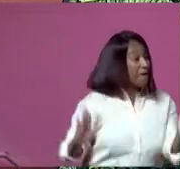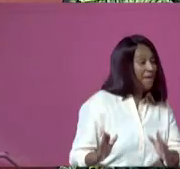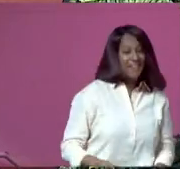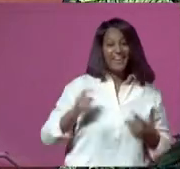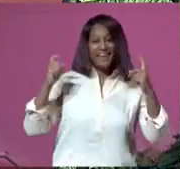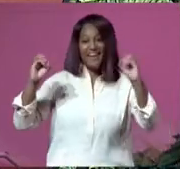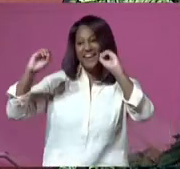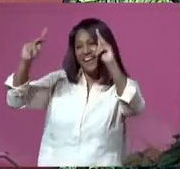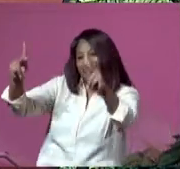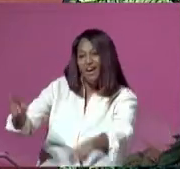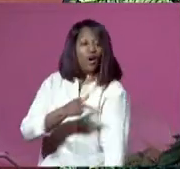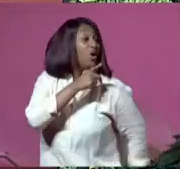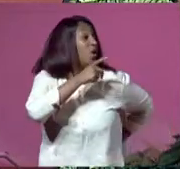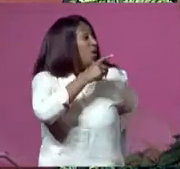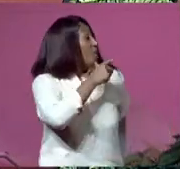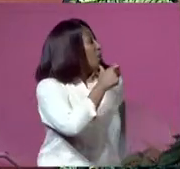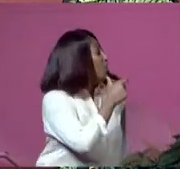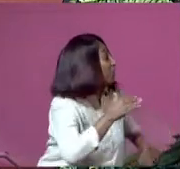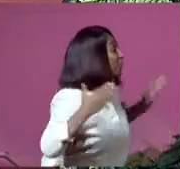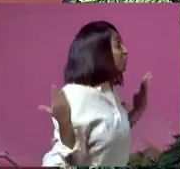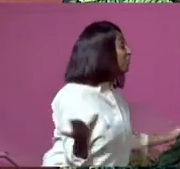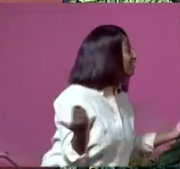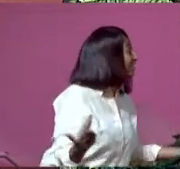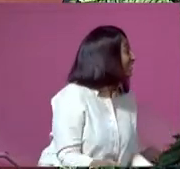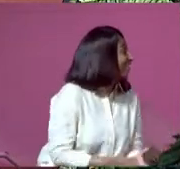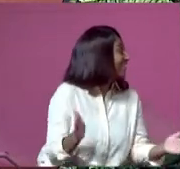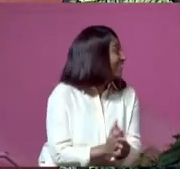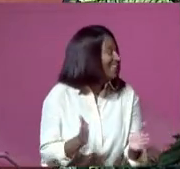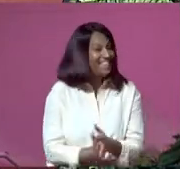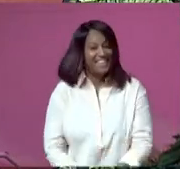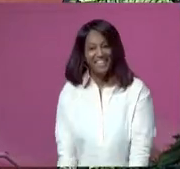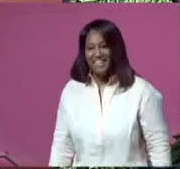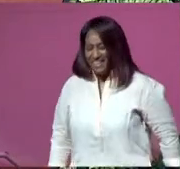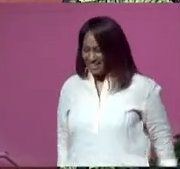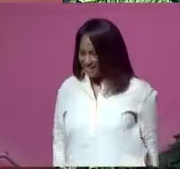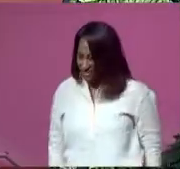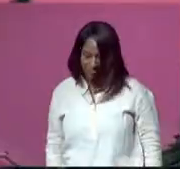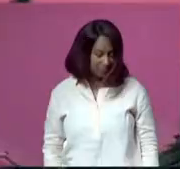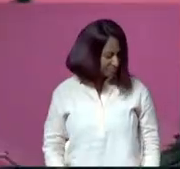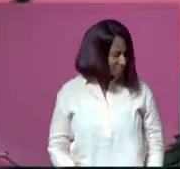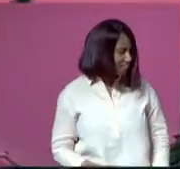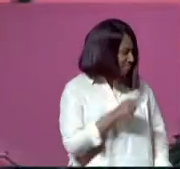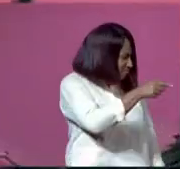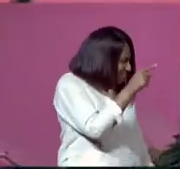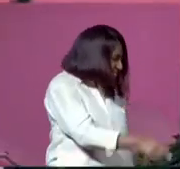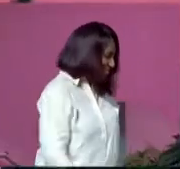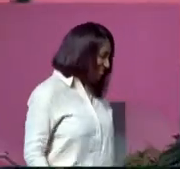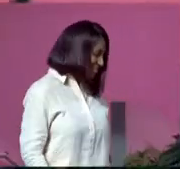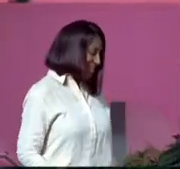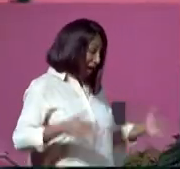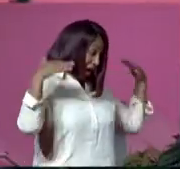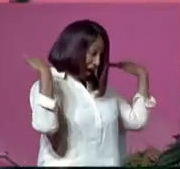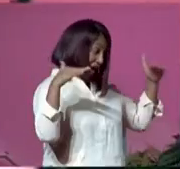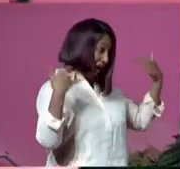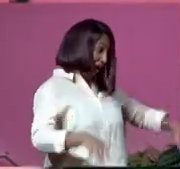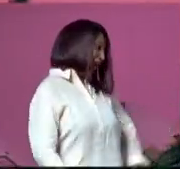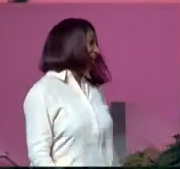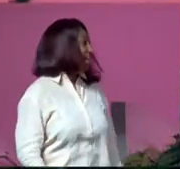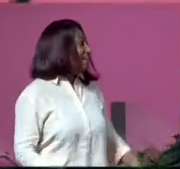way. And is there anybody in here that can look at your neighbor and yell behind that